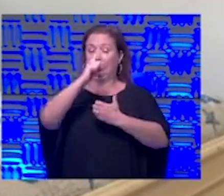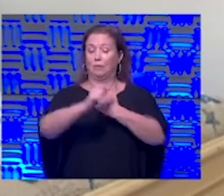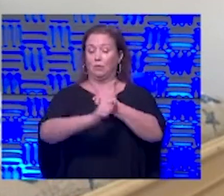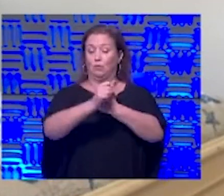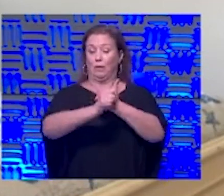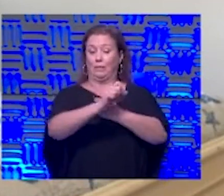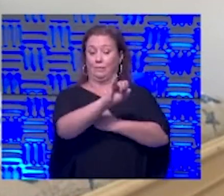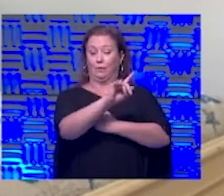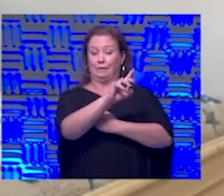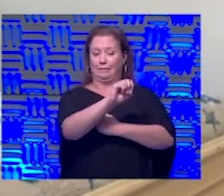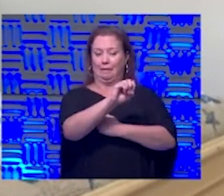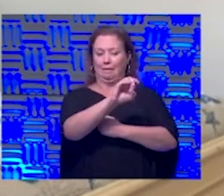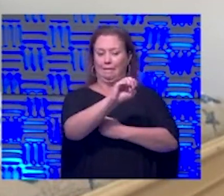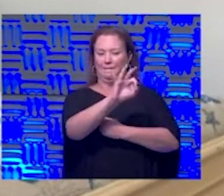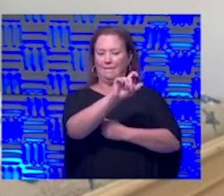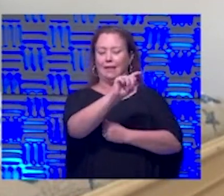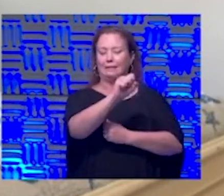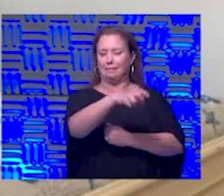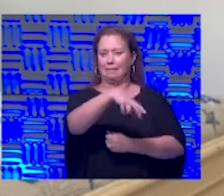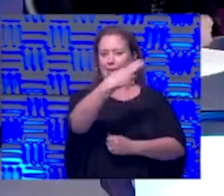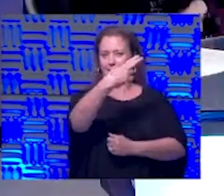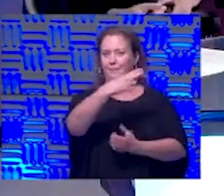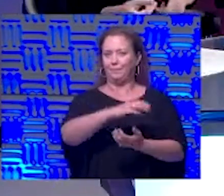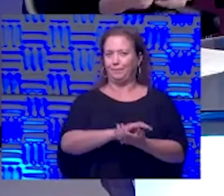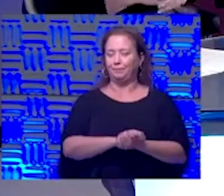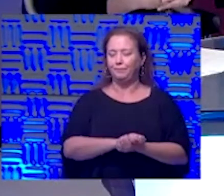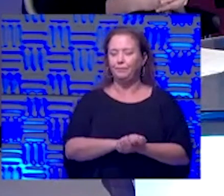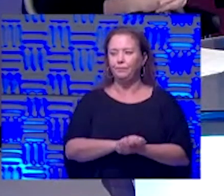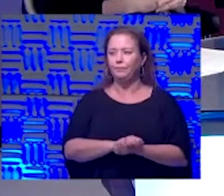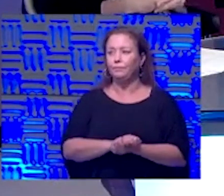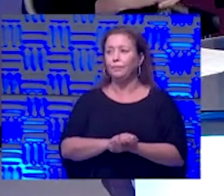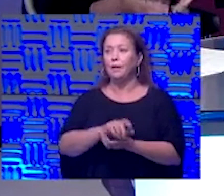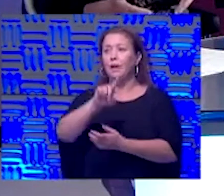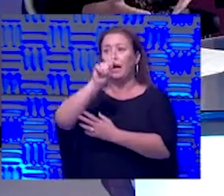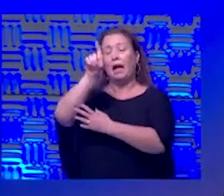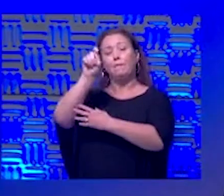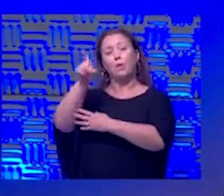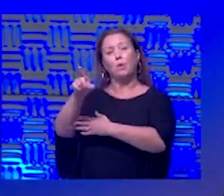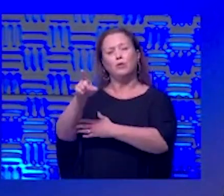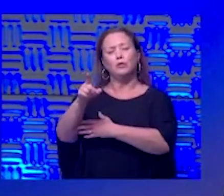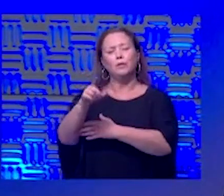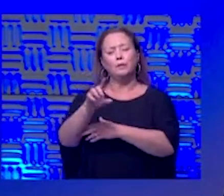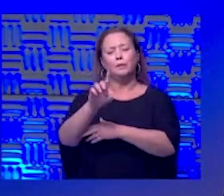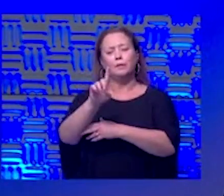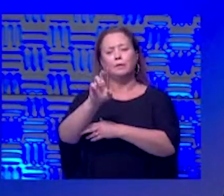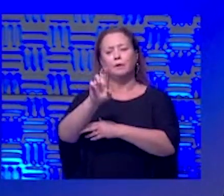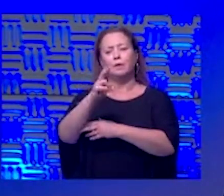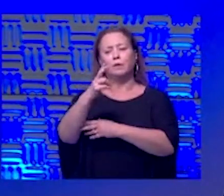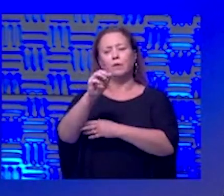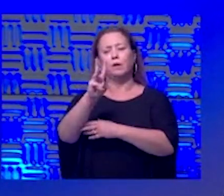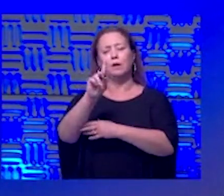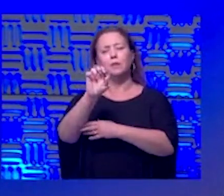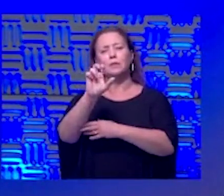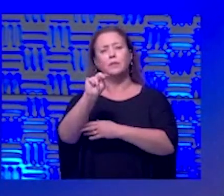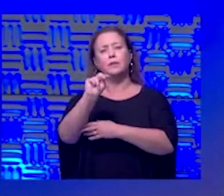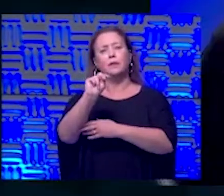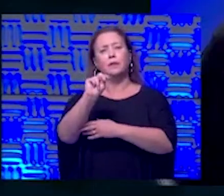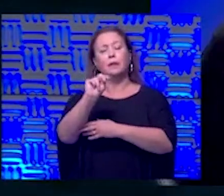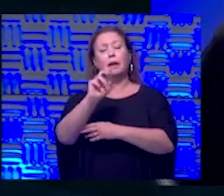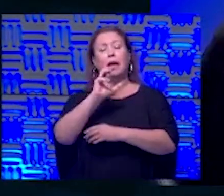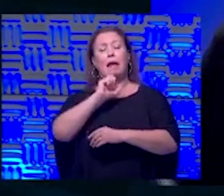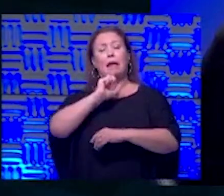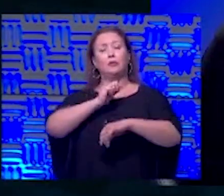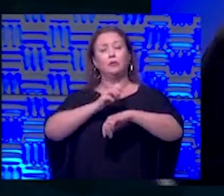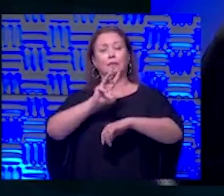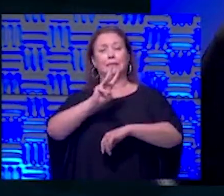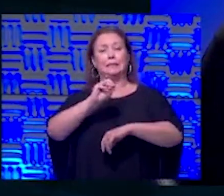or problems from taking that. Dr. Hawkinson, I had a question that actually came in yesterday that I thought was a good one. It was, if you were over